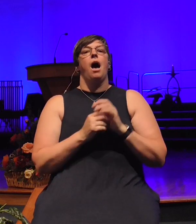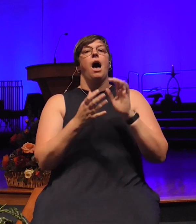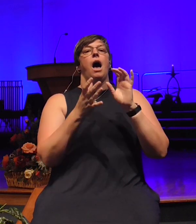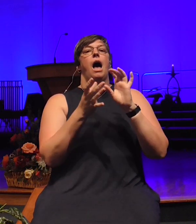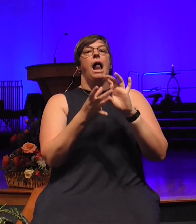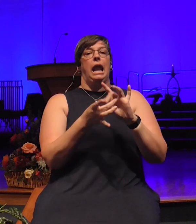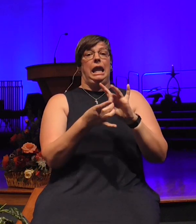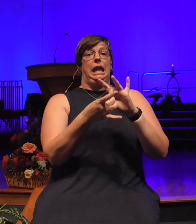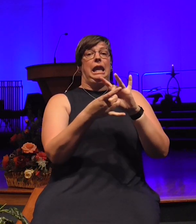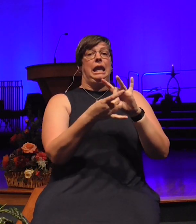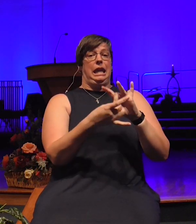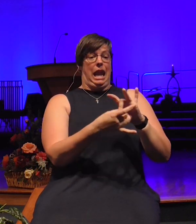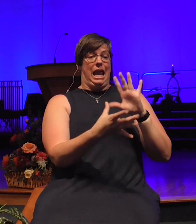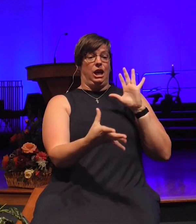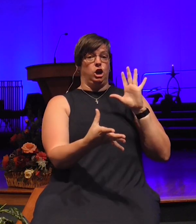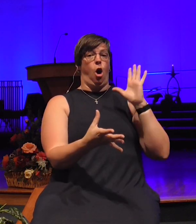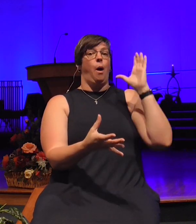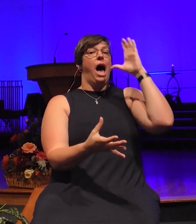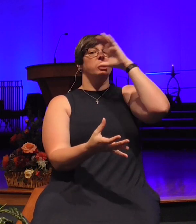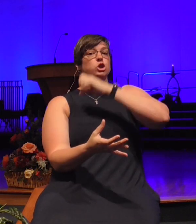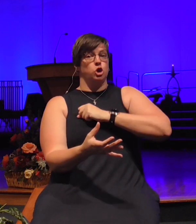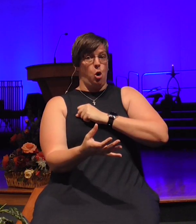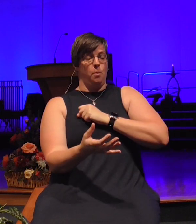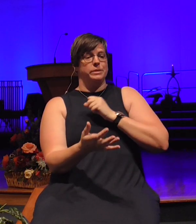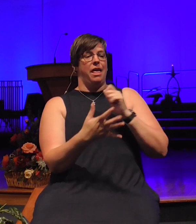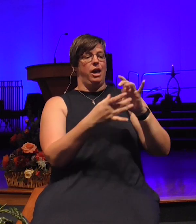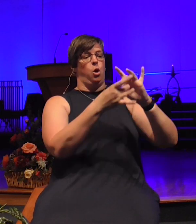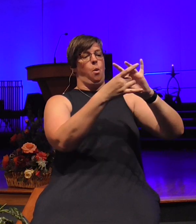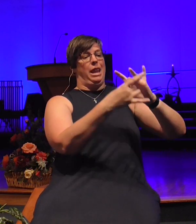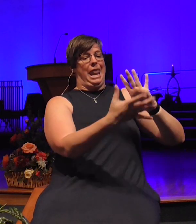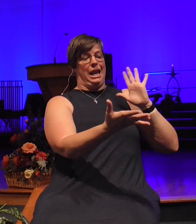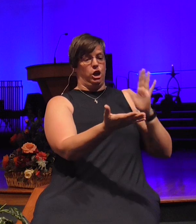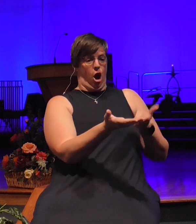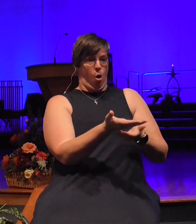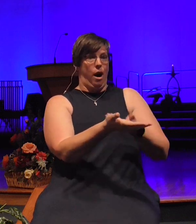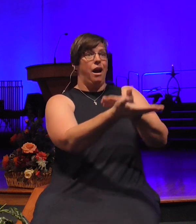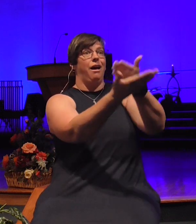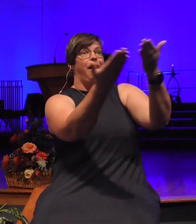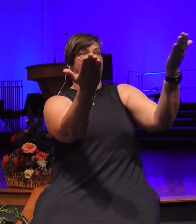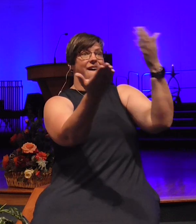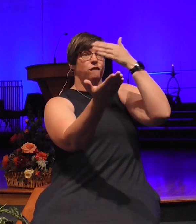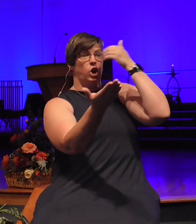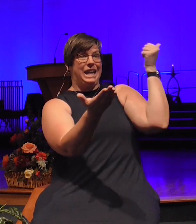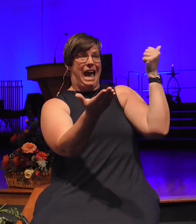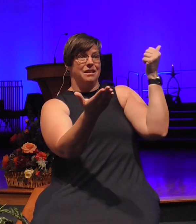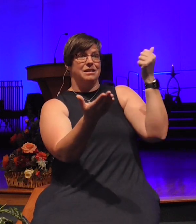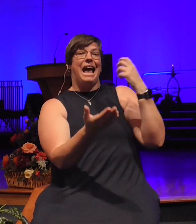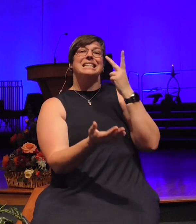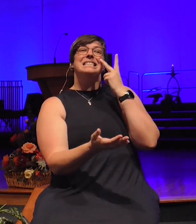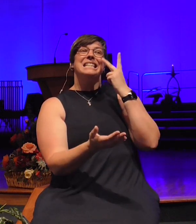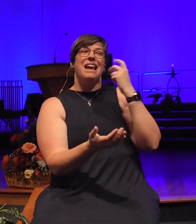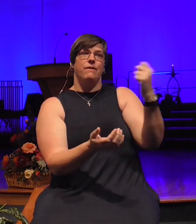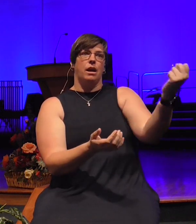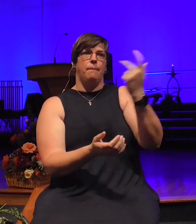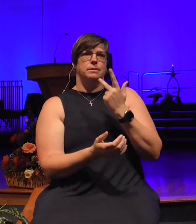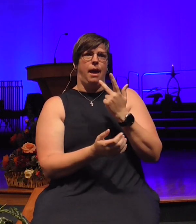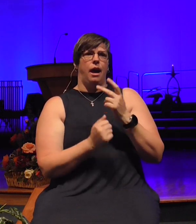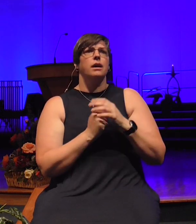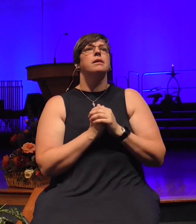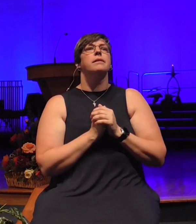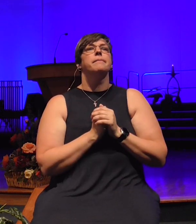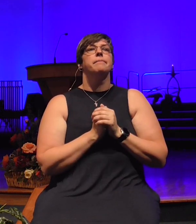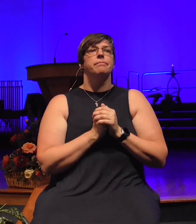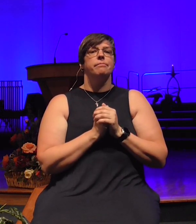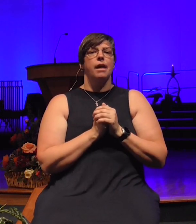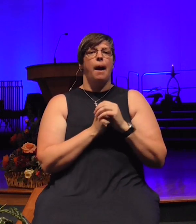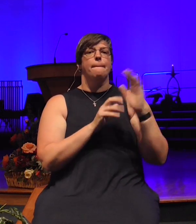But let it go assumes, let something go and see if it comes back to you. Let it go and forget about it. Let it go and just let it be what it's going to